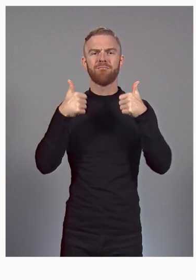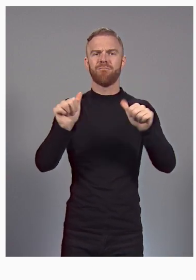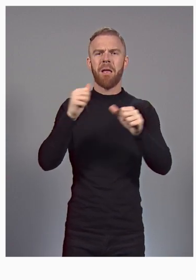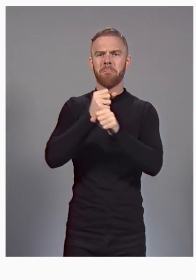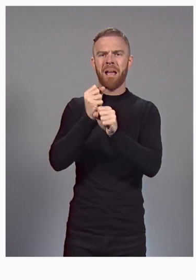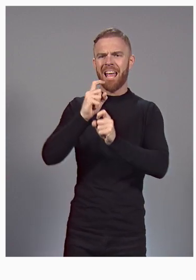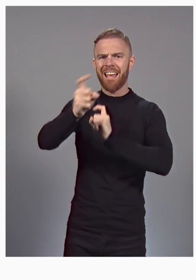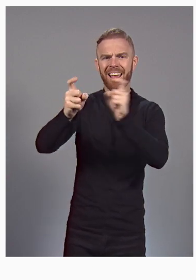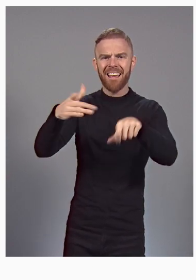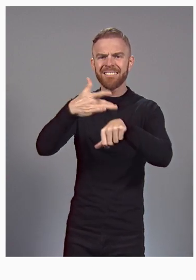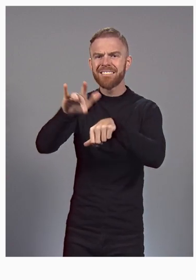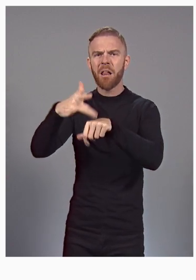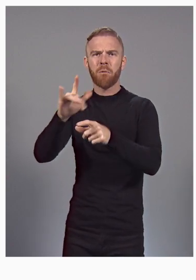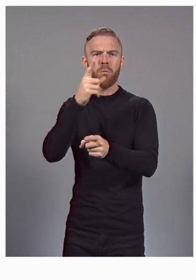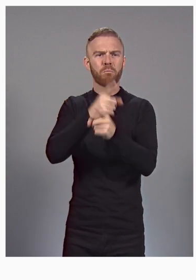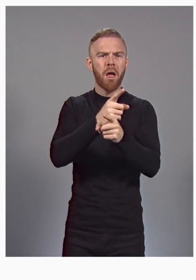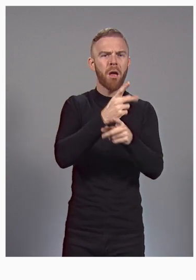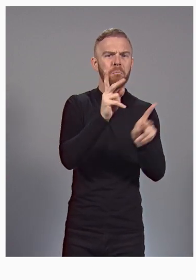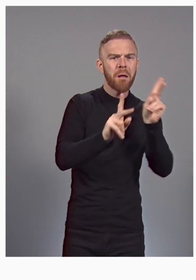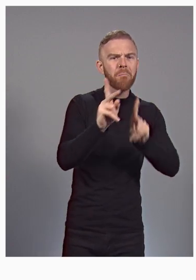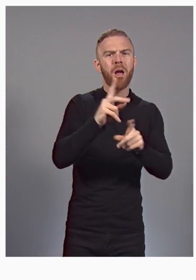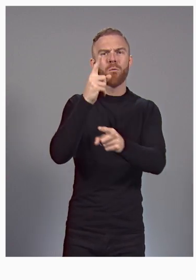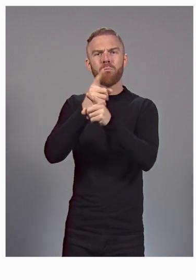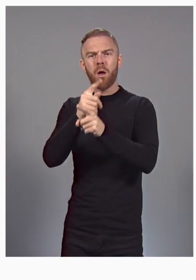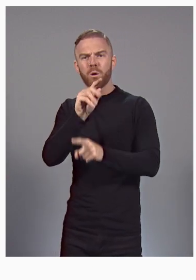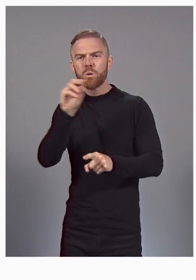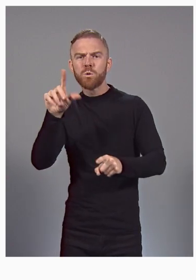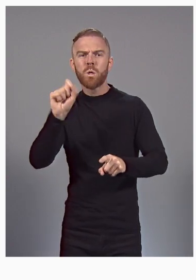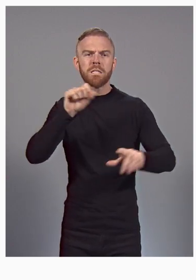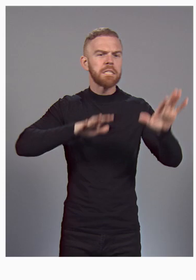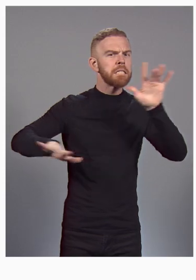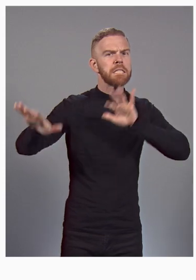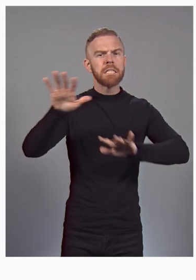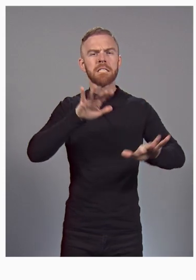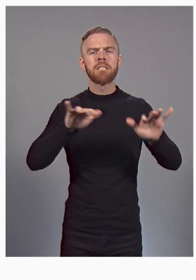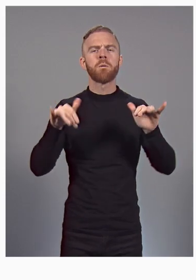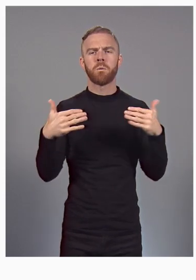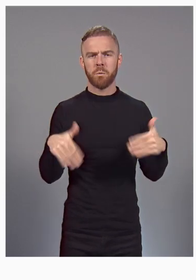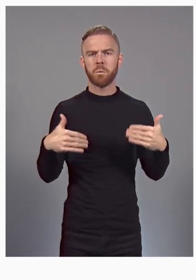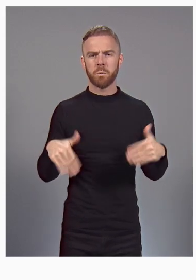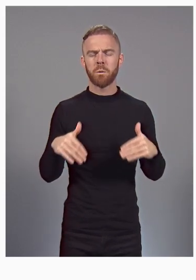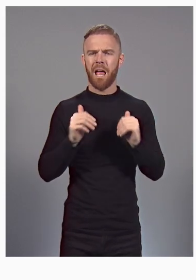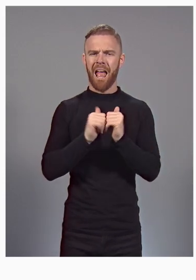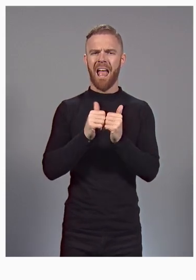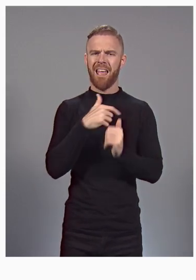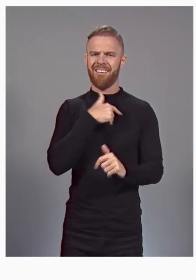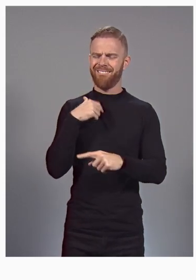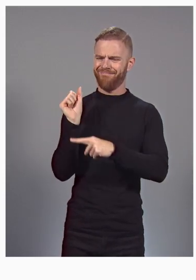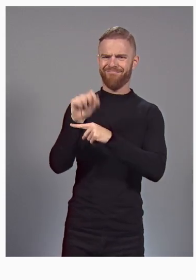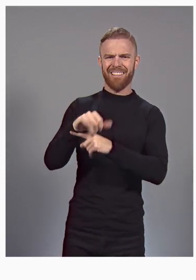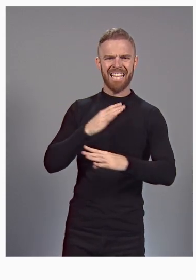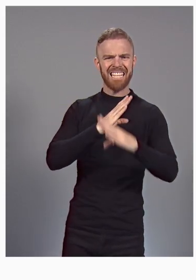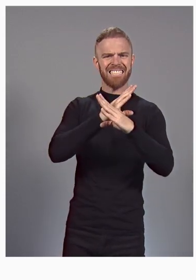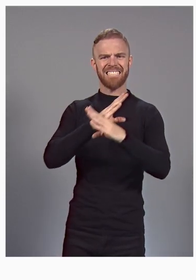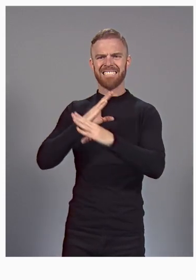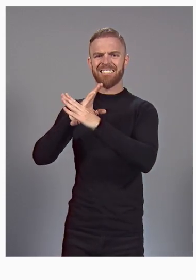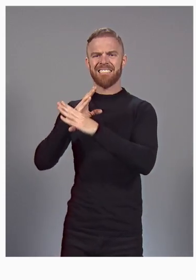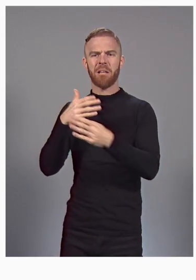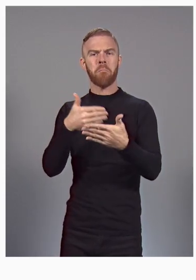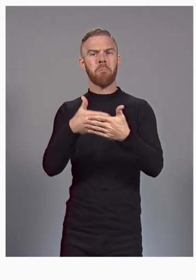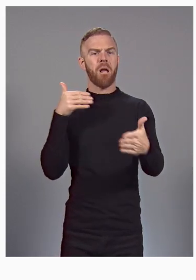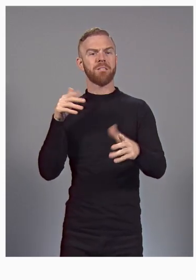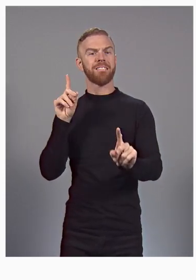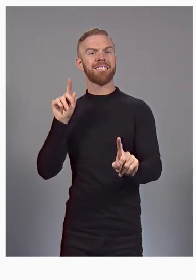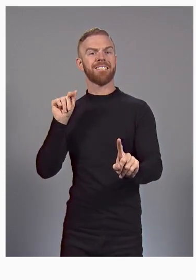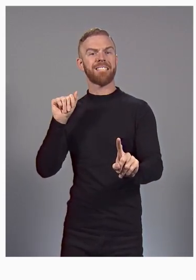the right users in the right tools. So then, how do we begin to overcome these barriers before data